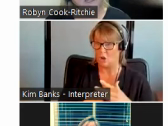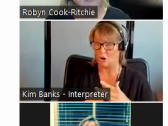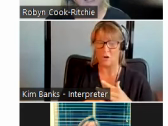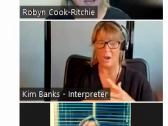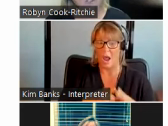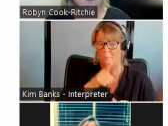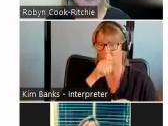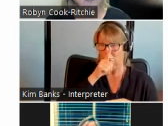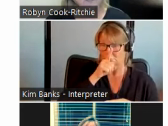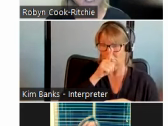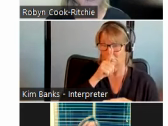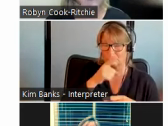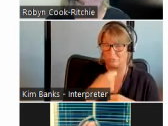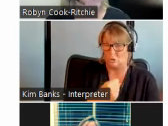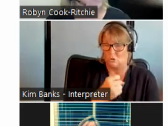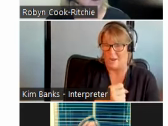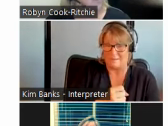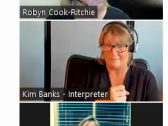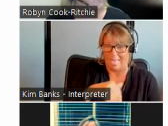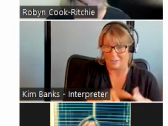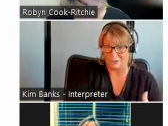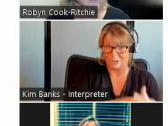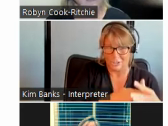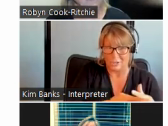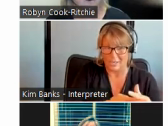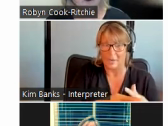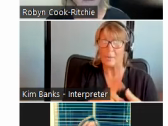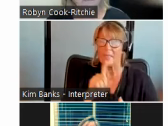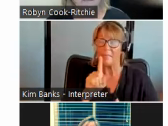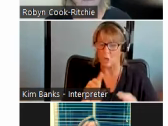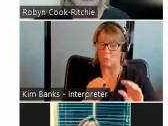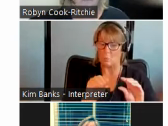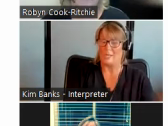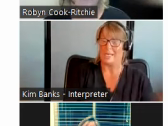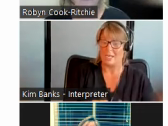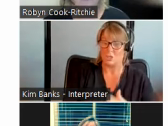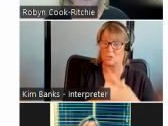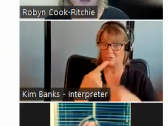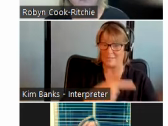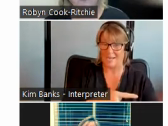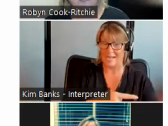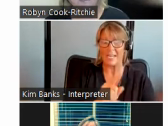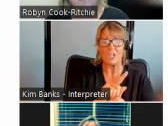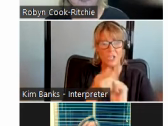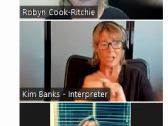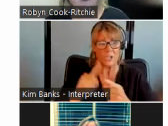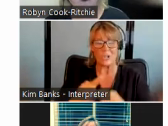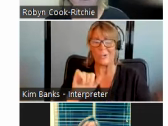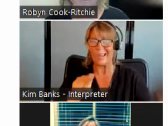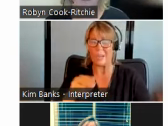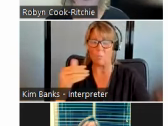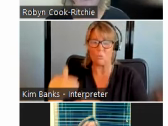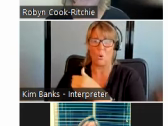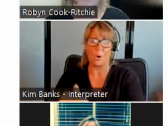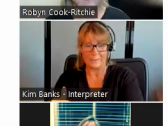put in an actual start date, it's going to go to in progress. So you have to be just really aware